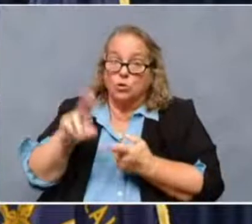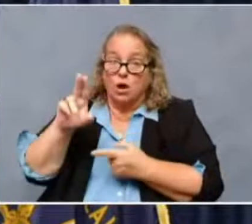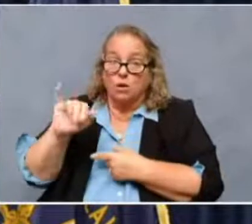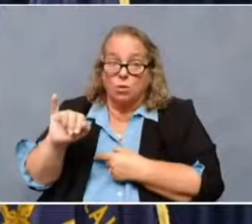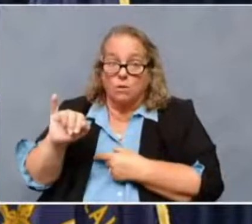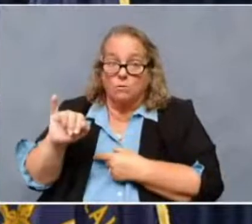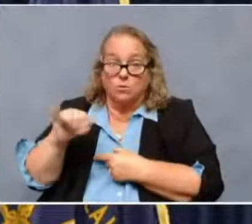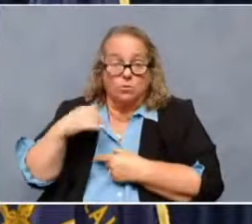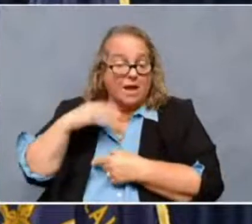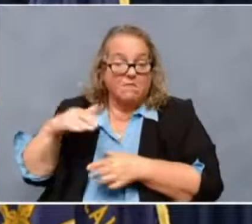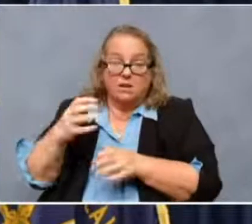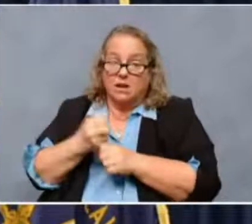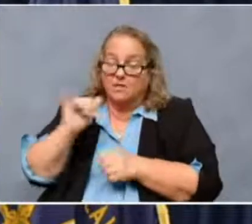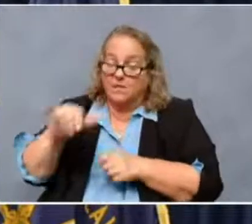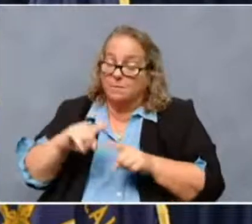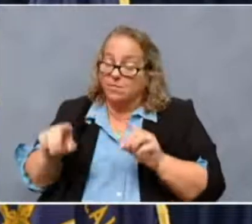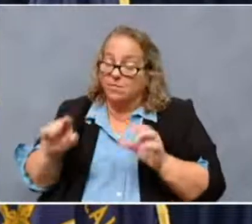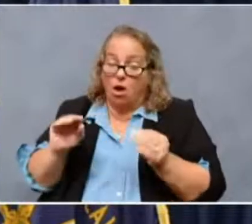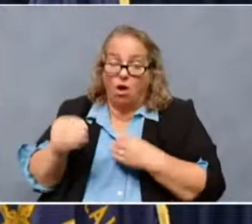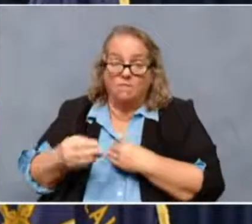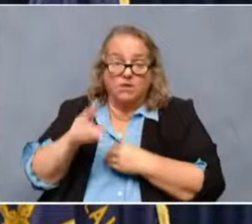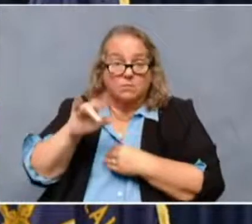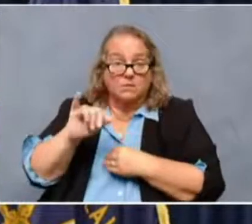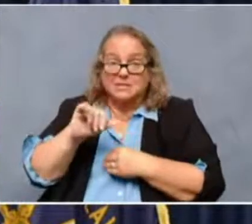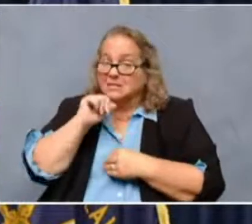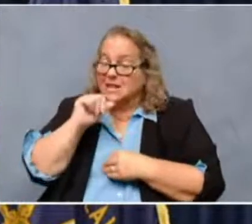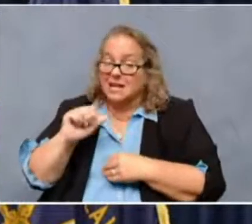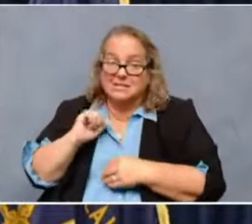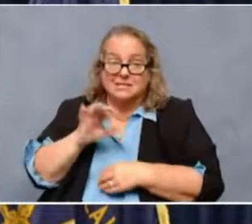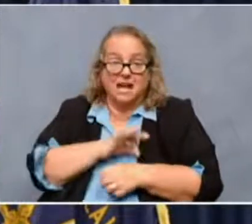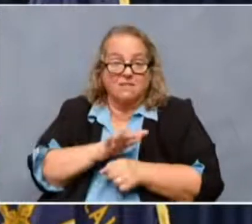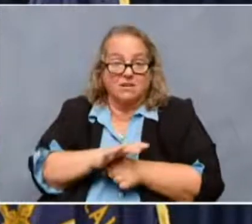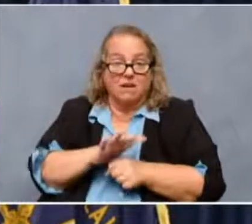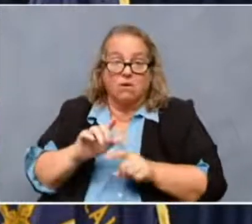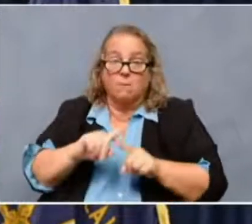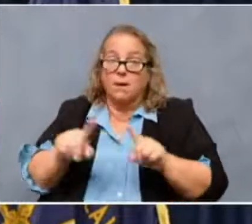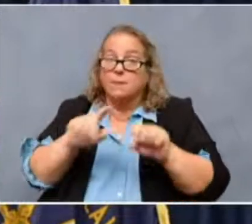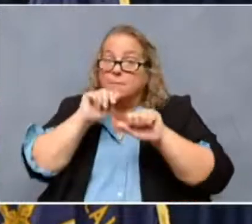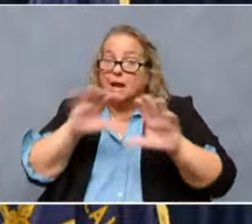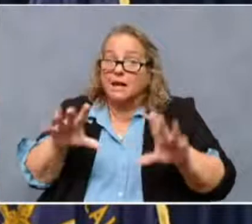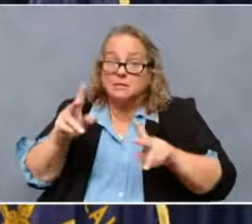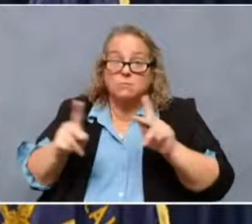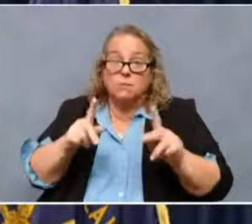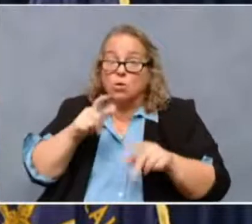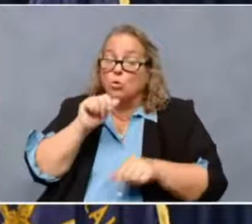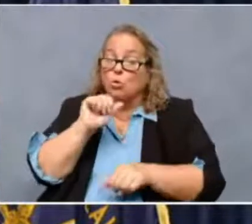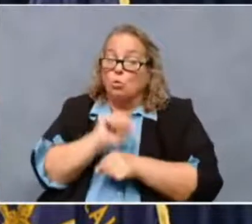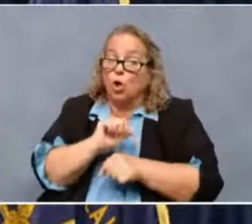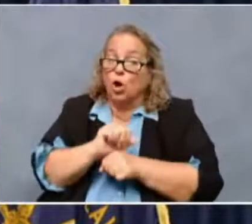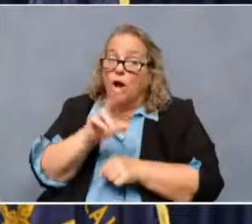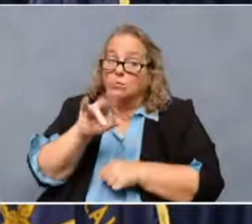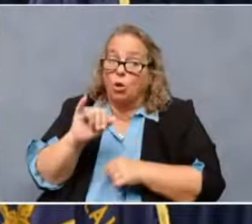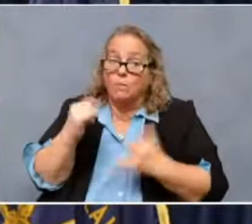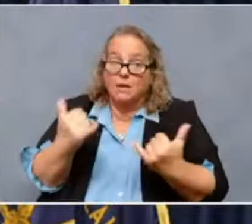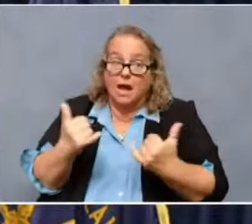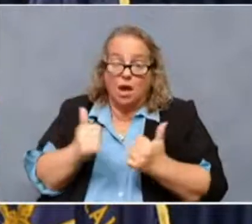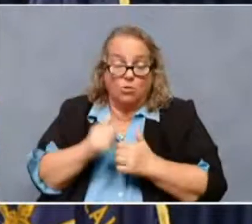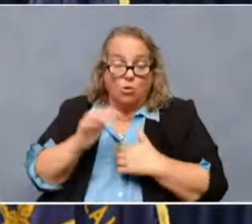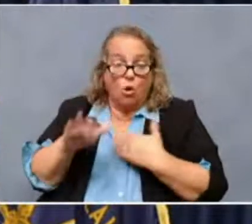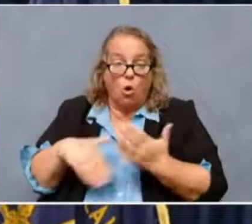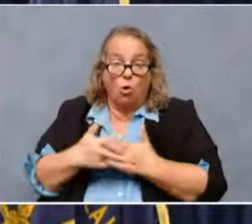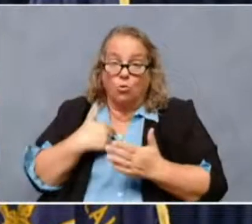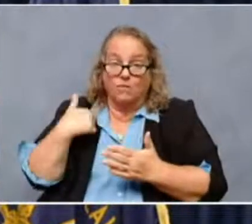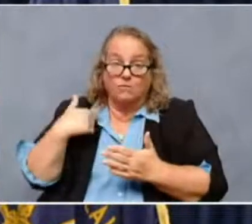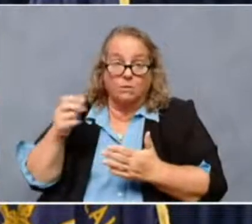staffed enough. And by God, I mean, bless the people who are willing to do that right now with everything we've been through. We've got to make sure they